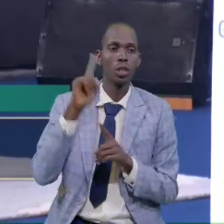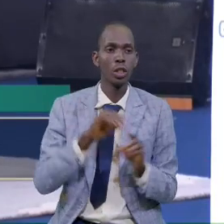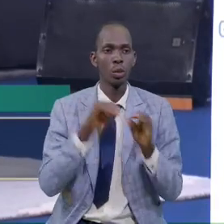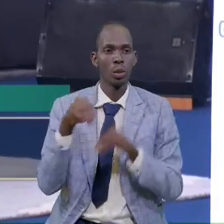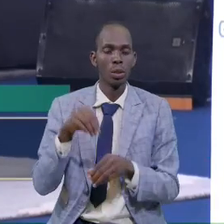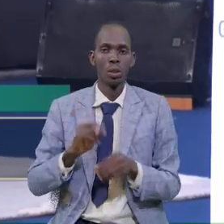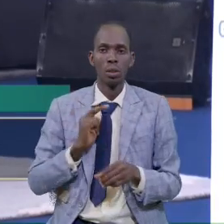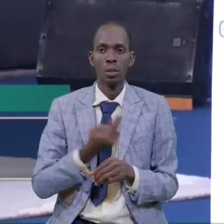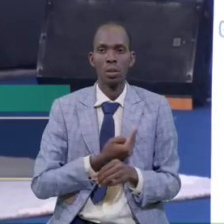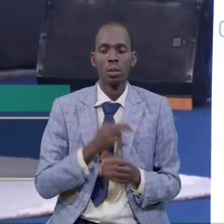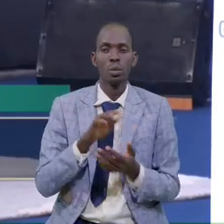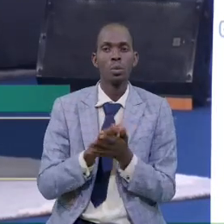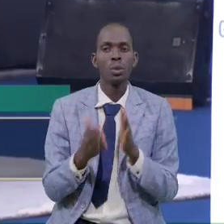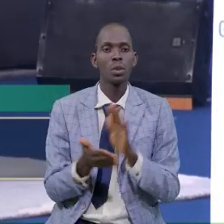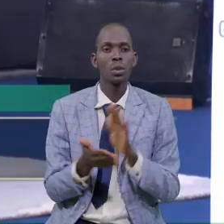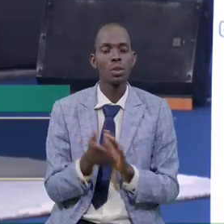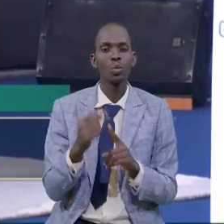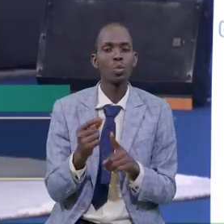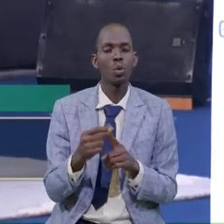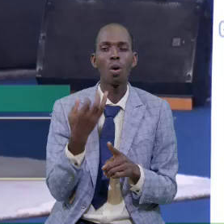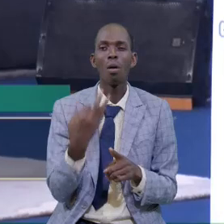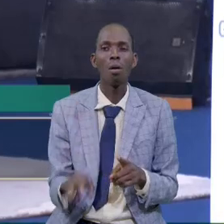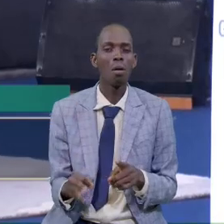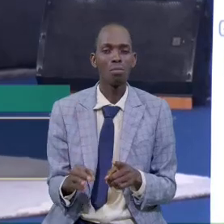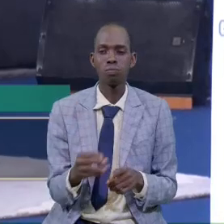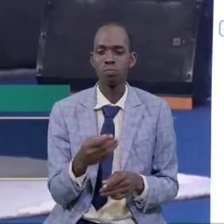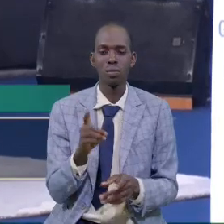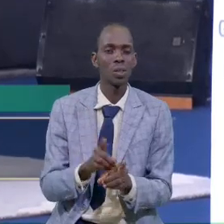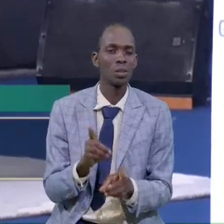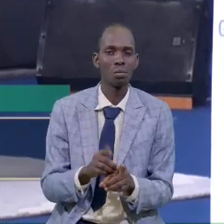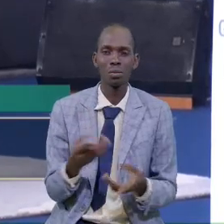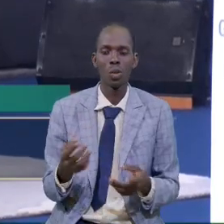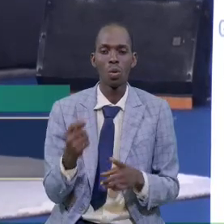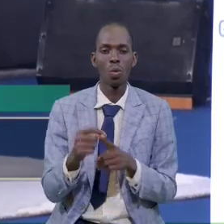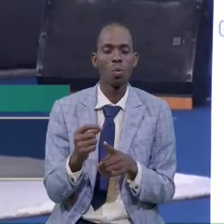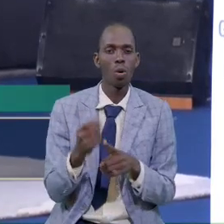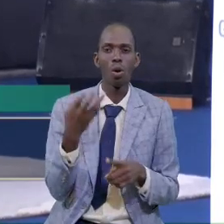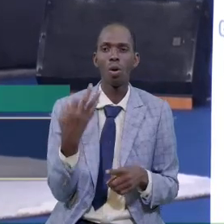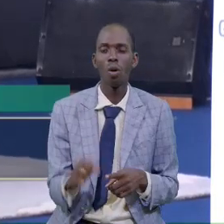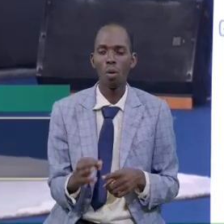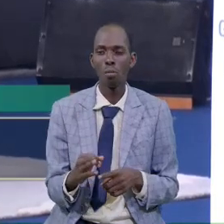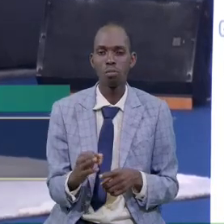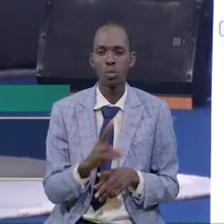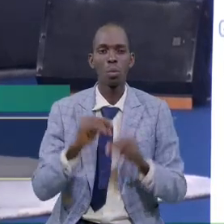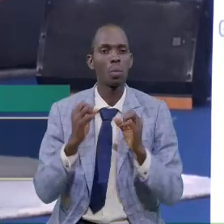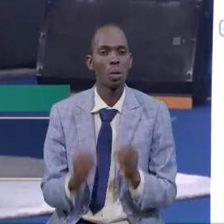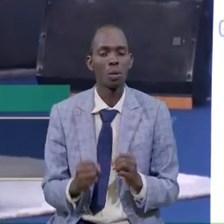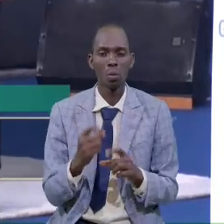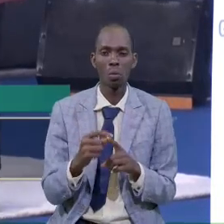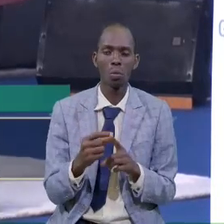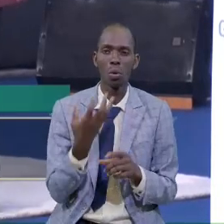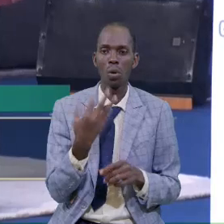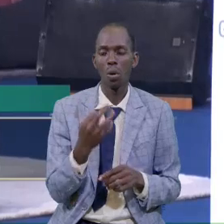of impotence, and the world of blindness, and the world of impossibilities, that